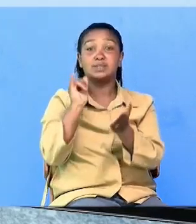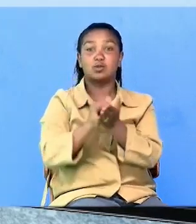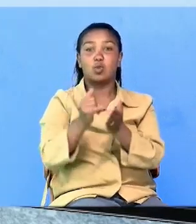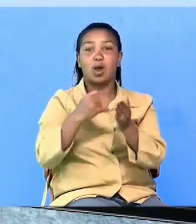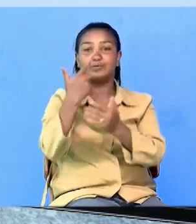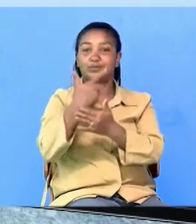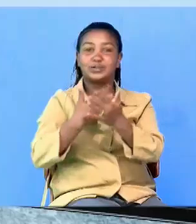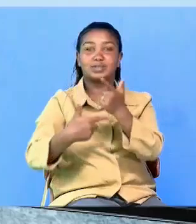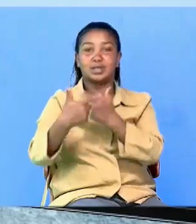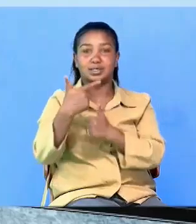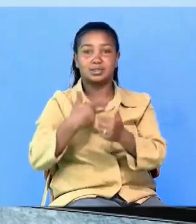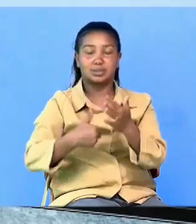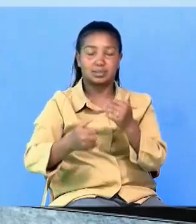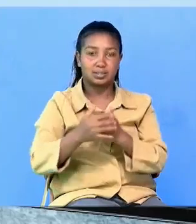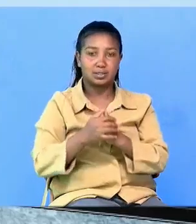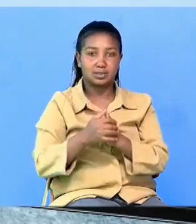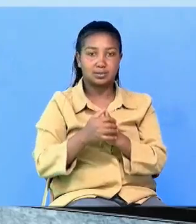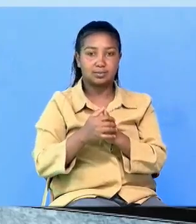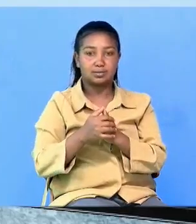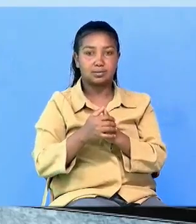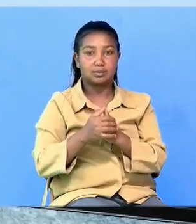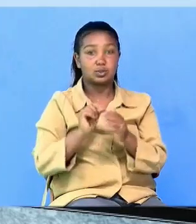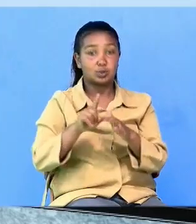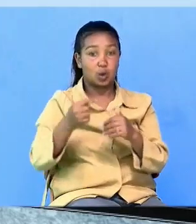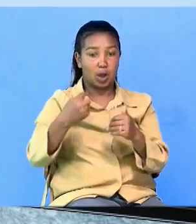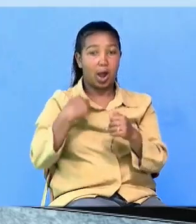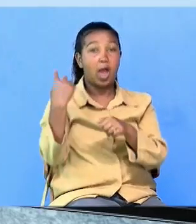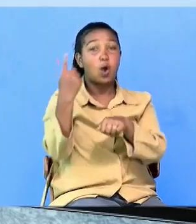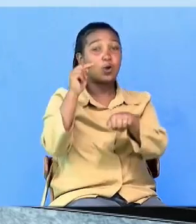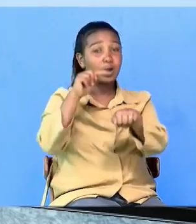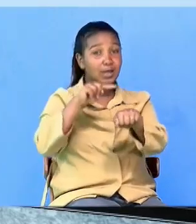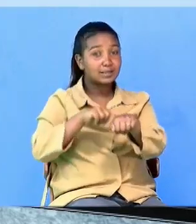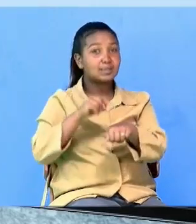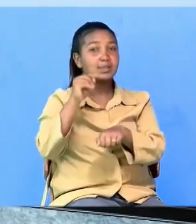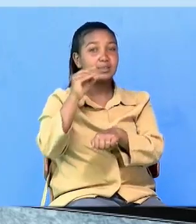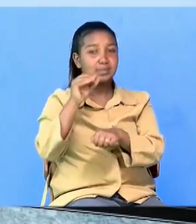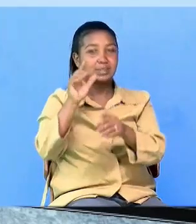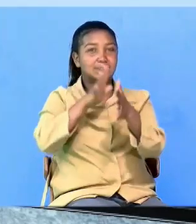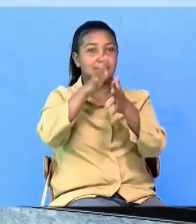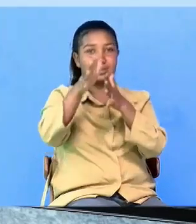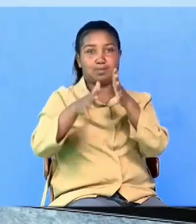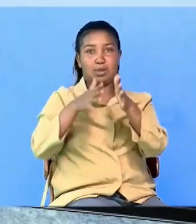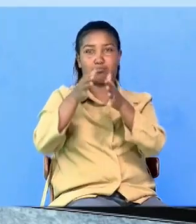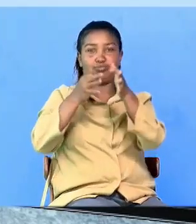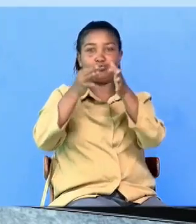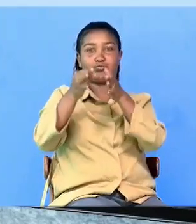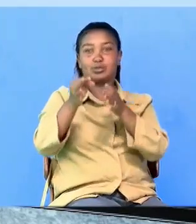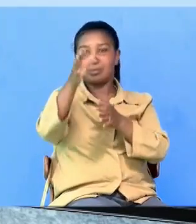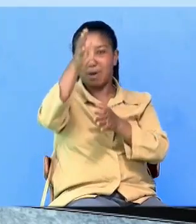have discussed so far. So I always speak with my father.